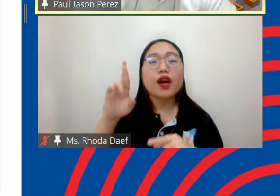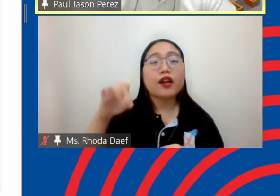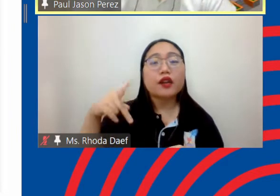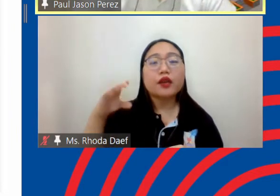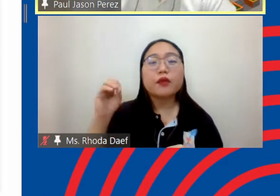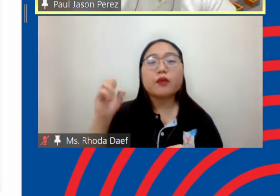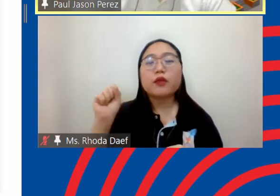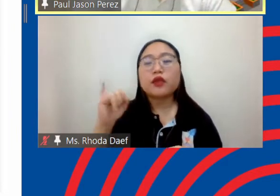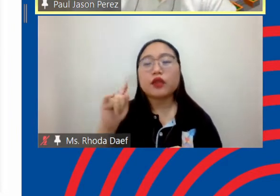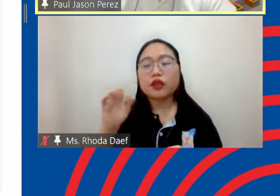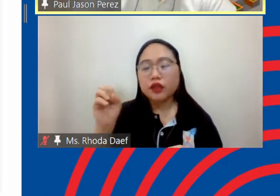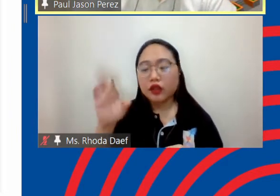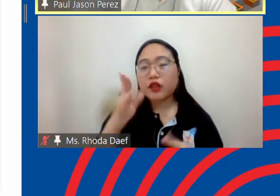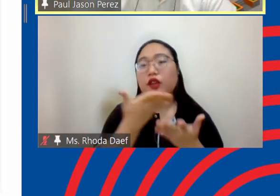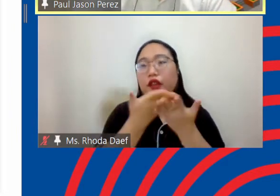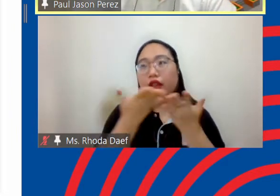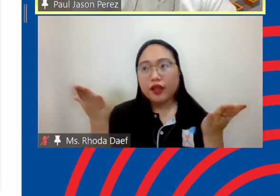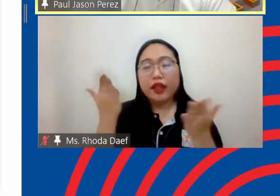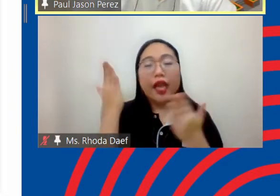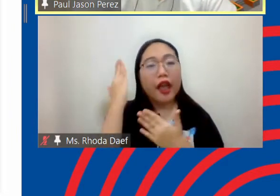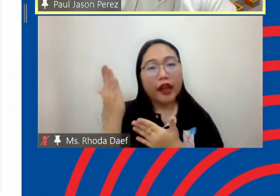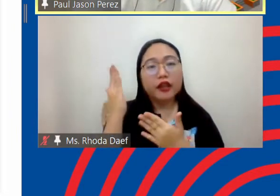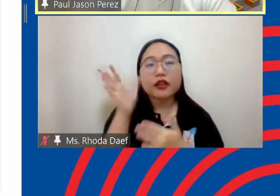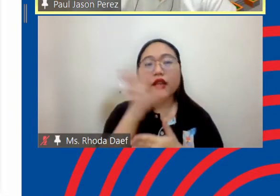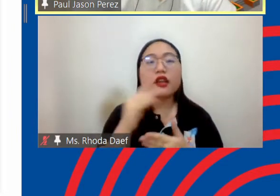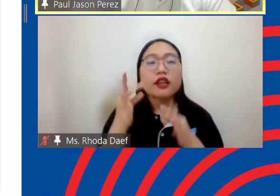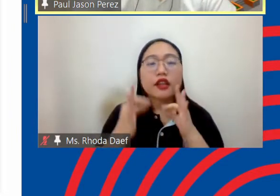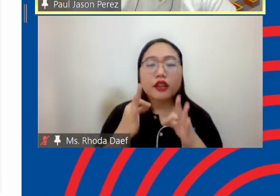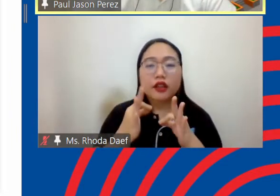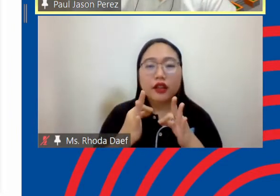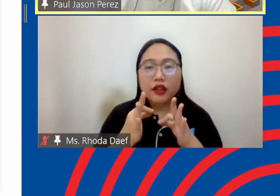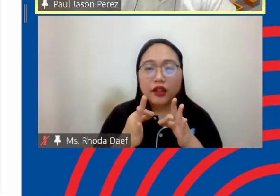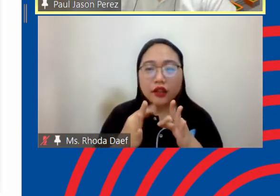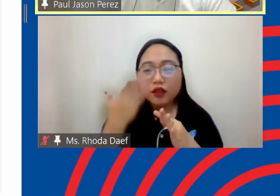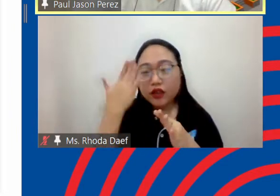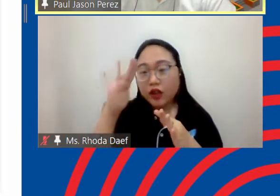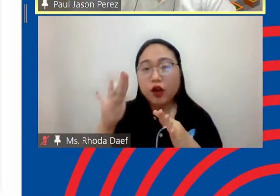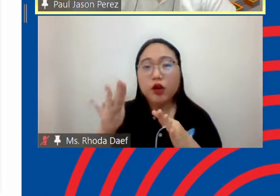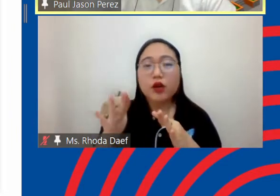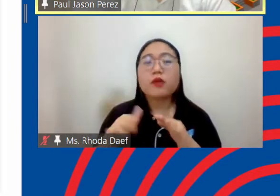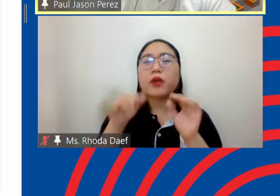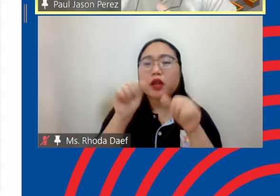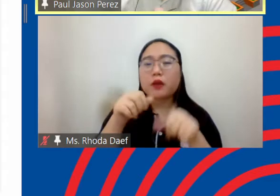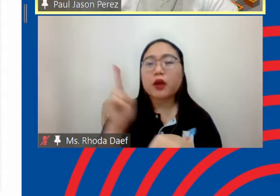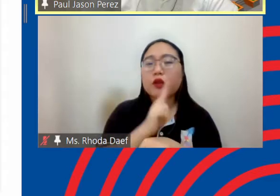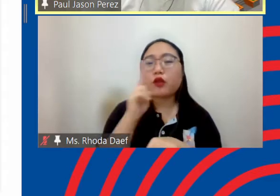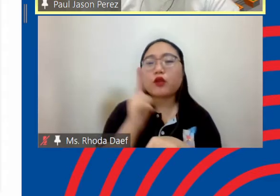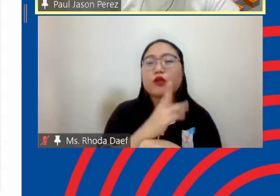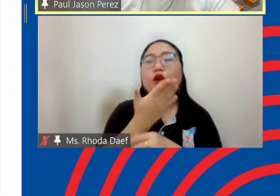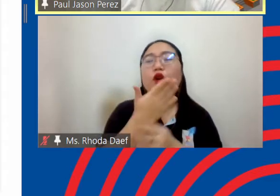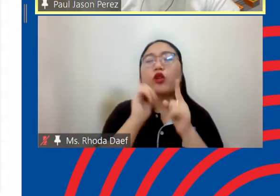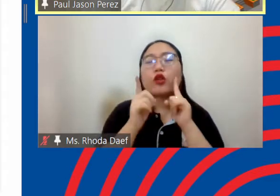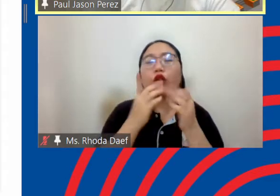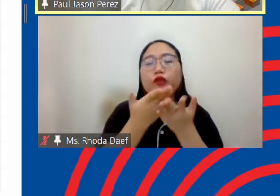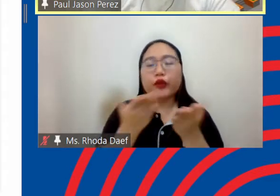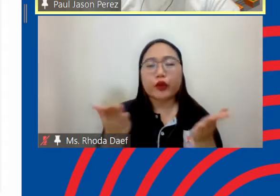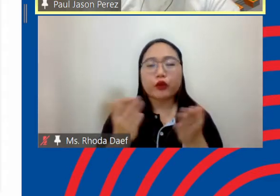are available out there. And for those who doesn't know, this will also be a useful talk for you.